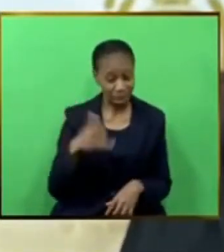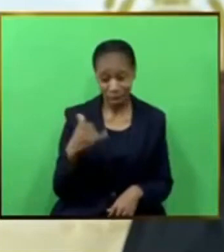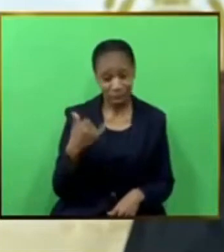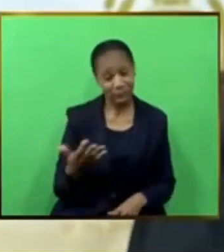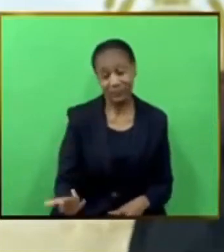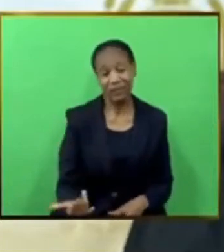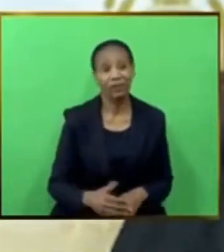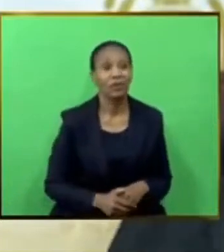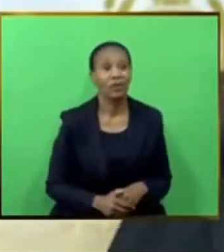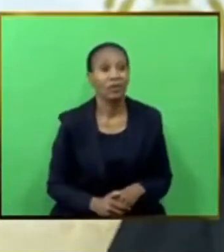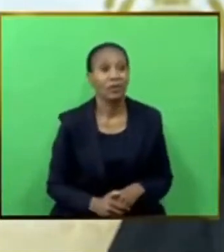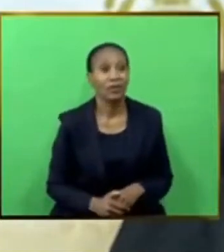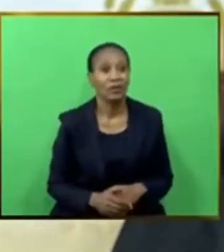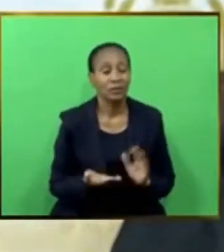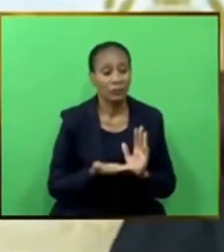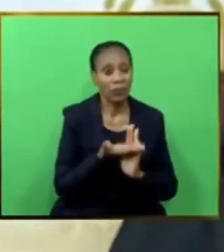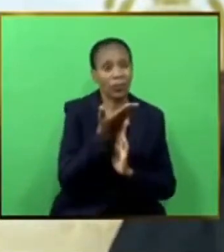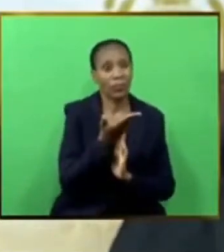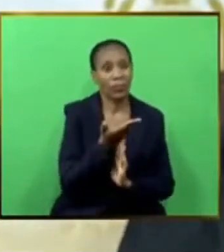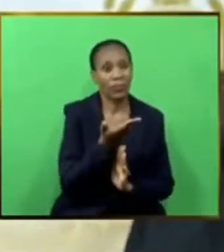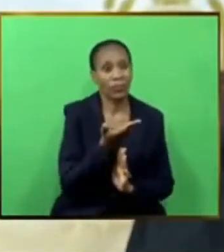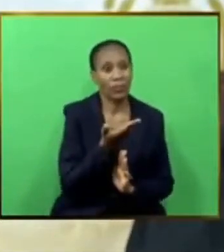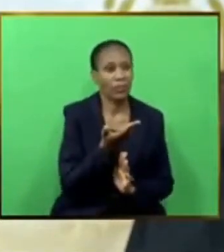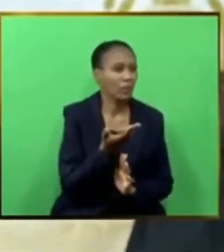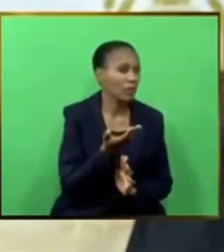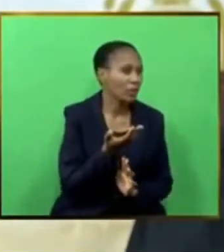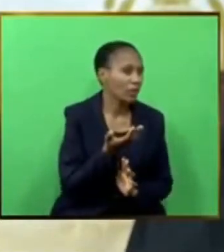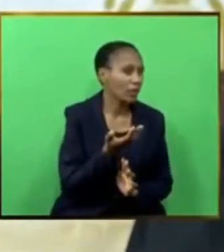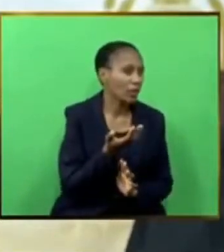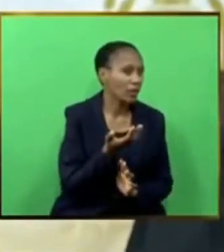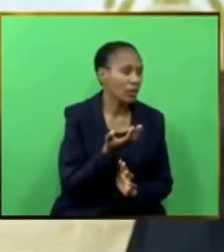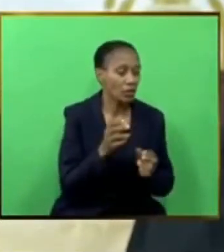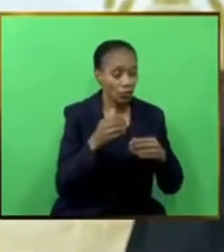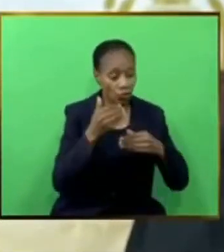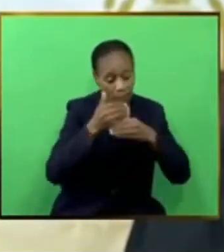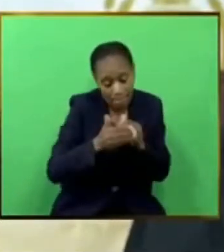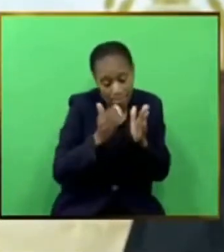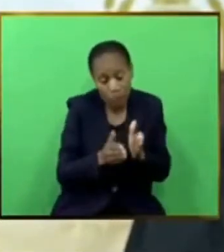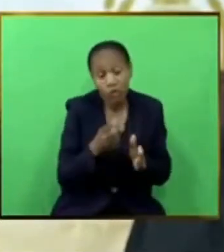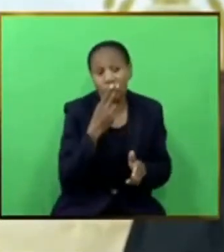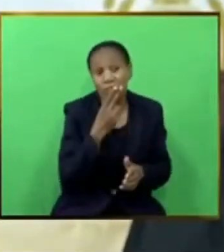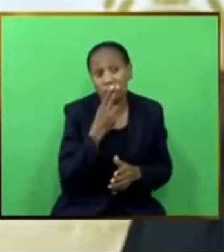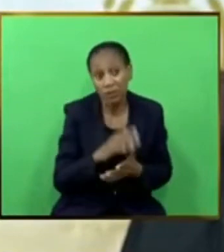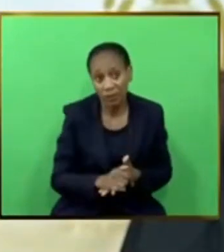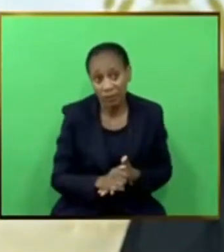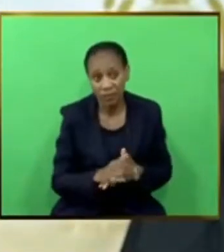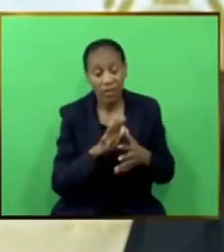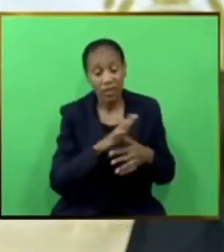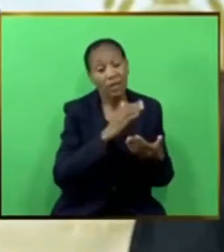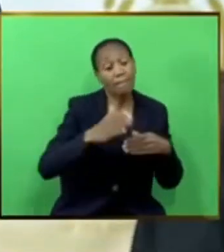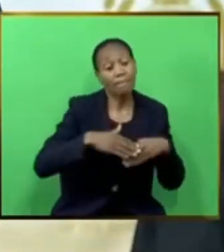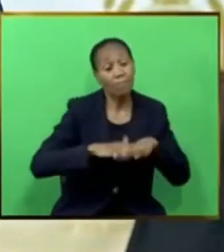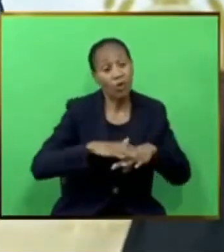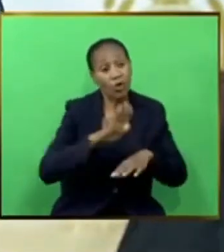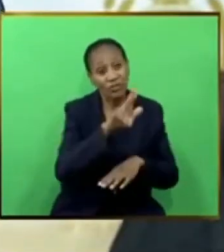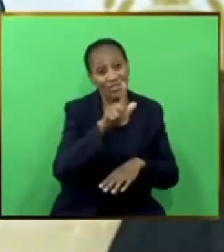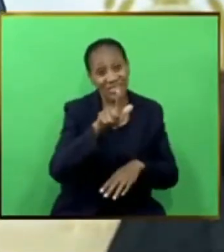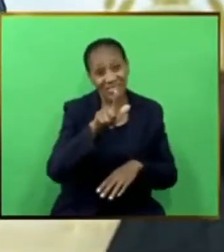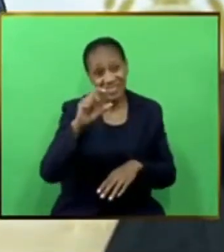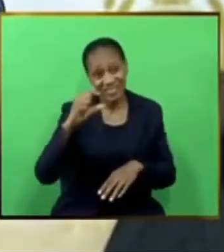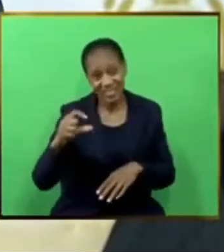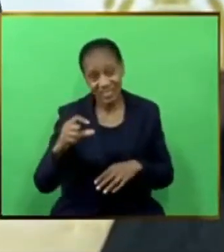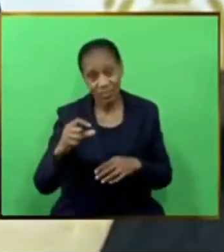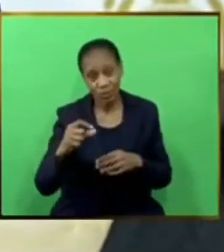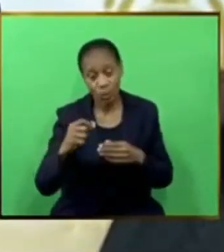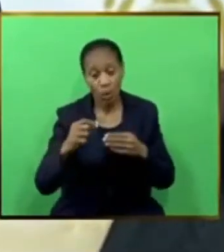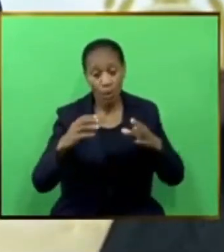97 cents increase to a pack of cigarette, and an extra 57 cents for a pipe of